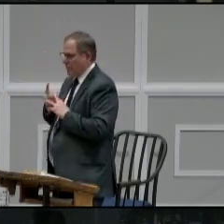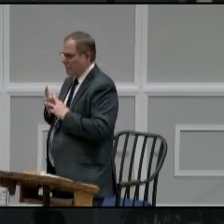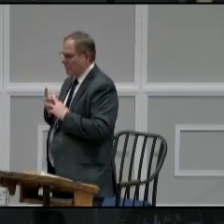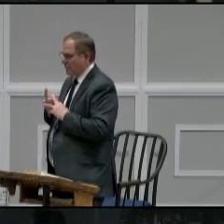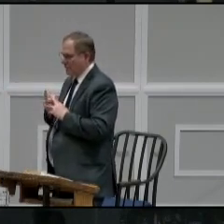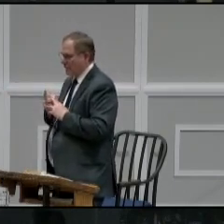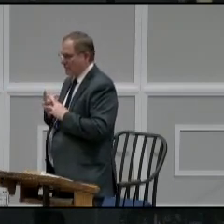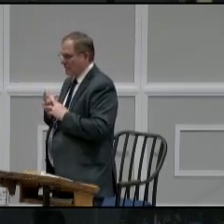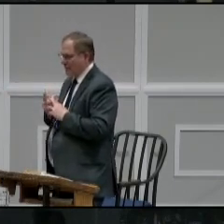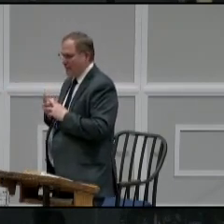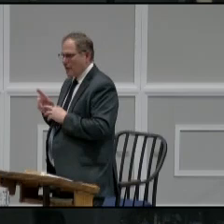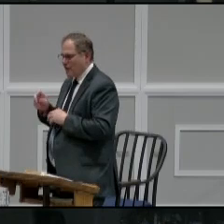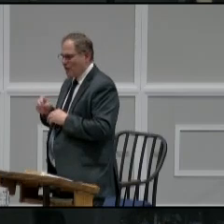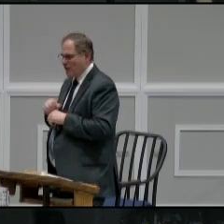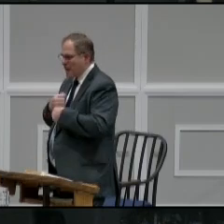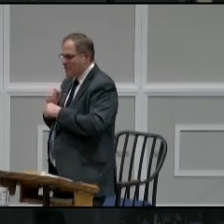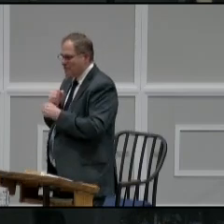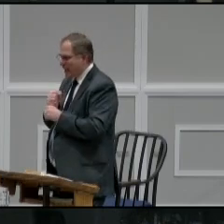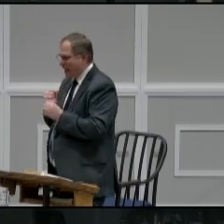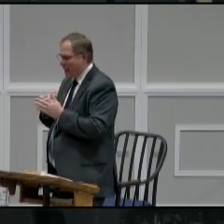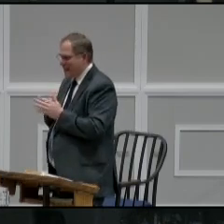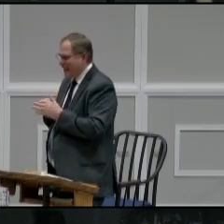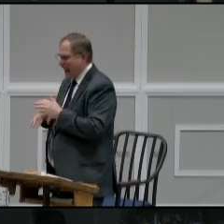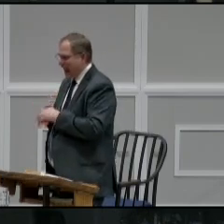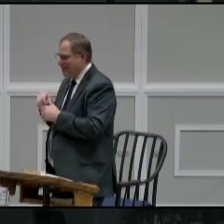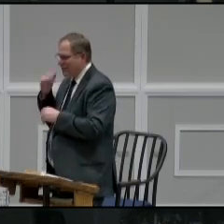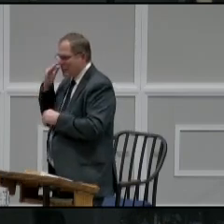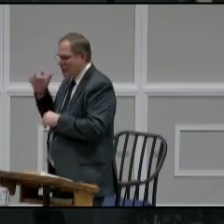It almost hit me. It came out so fast, Moses. You should have seen it.